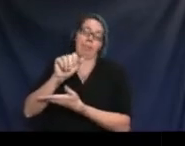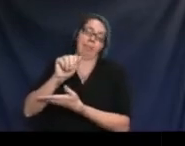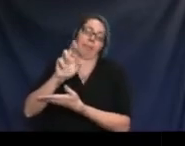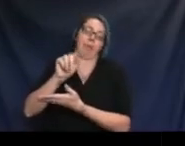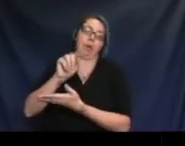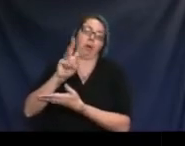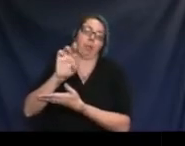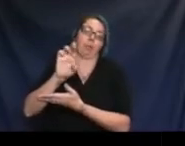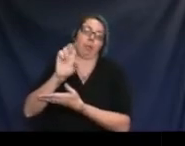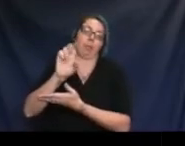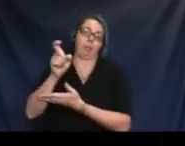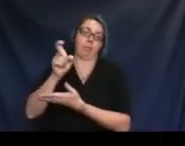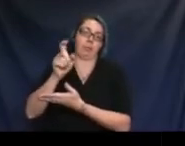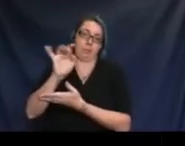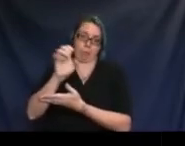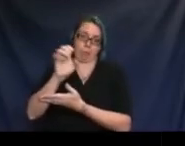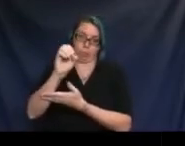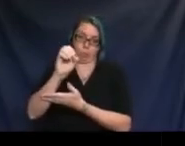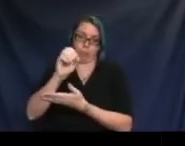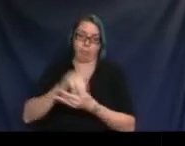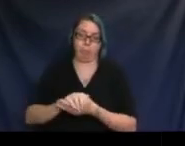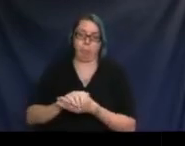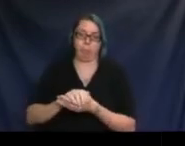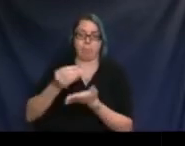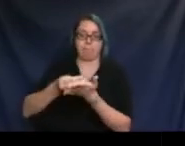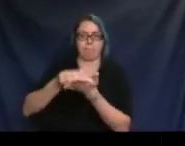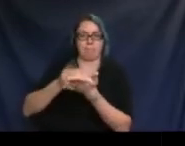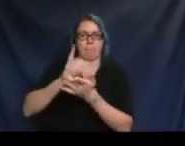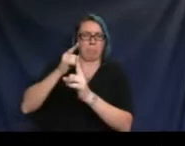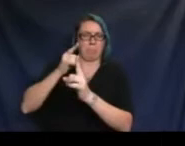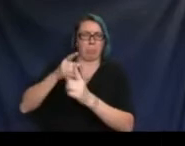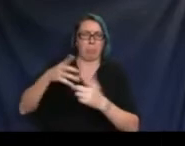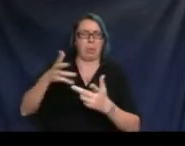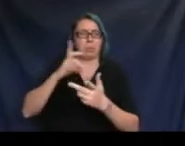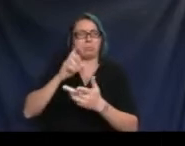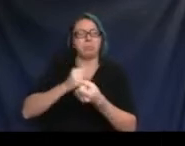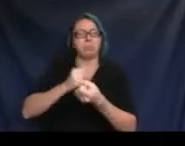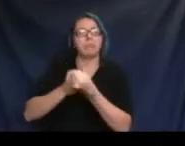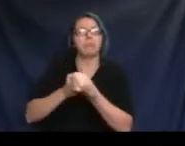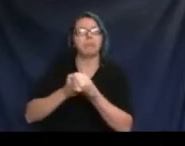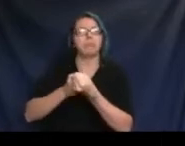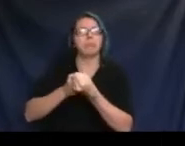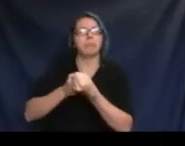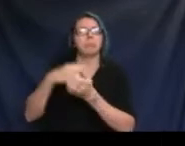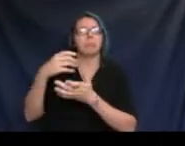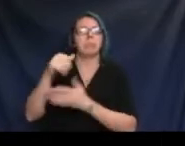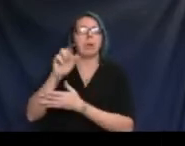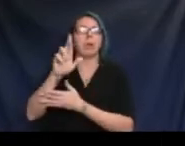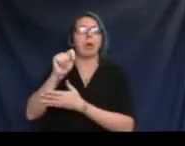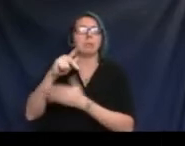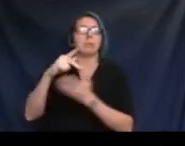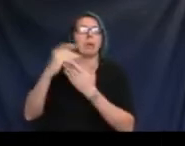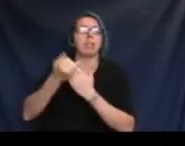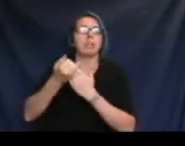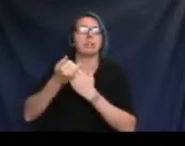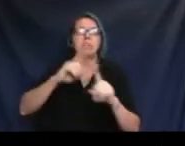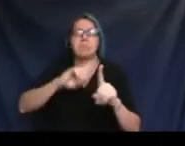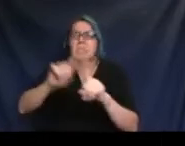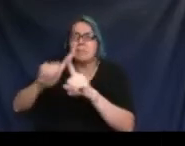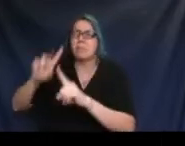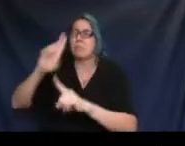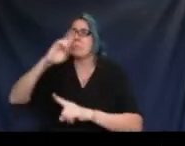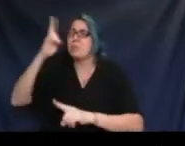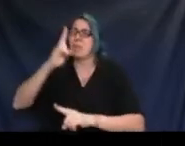enable exceptional projects to happen for ArtworxTO by Toronto's artists and arts